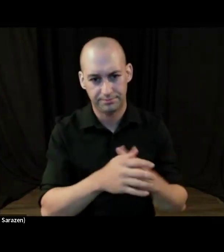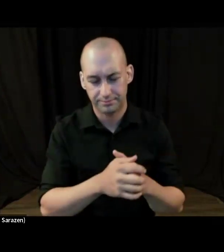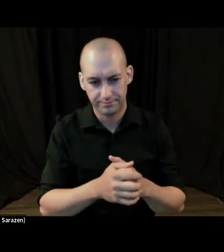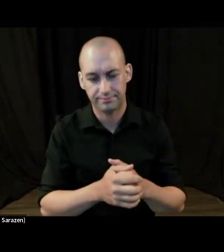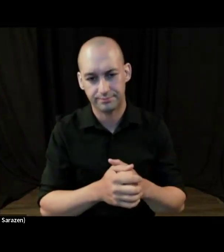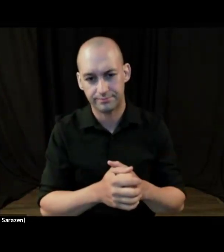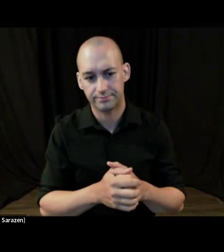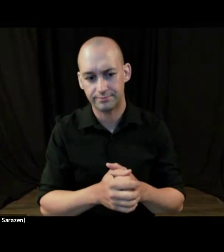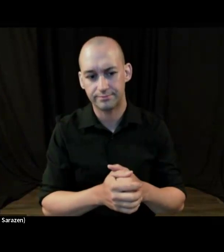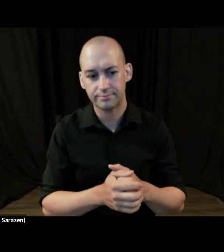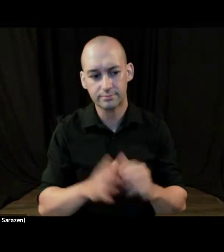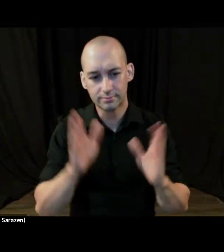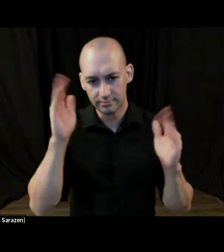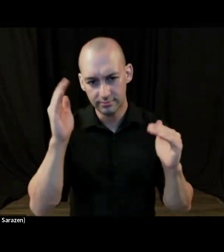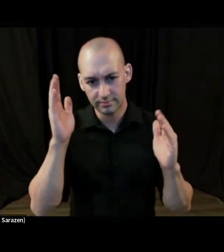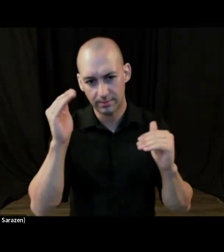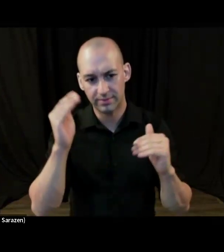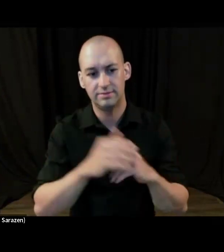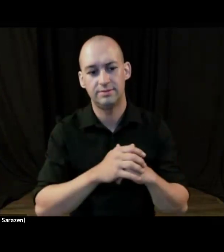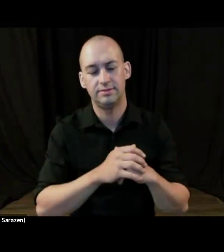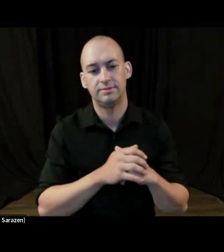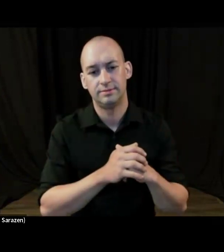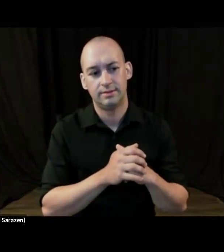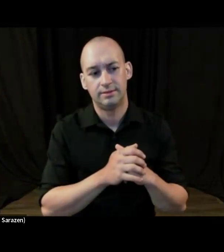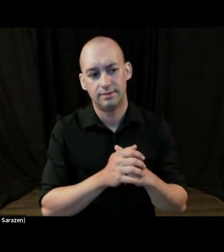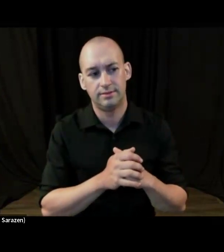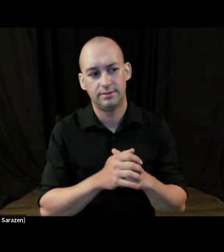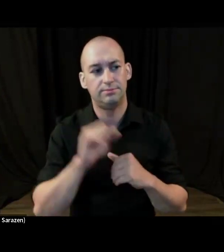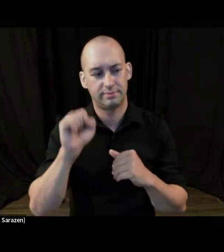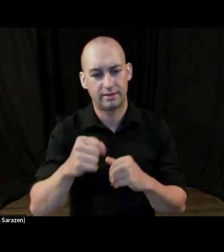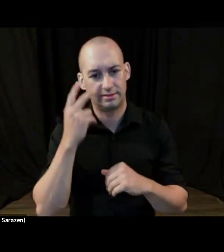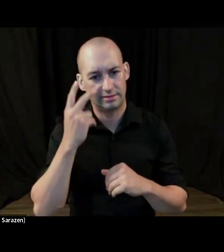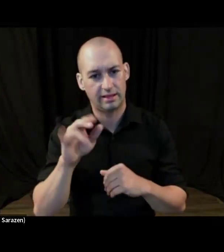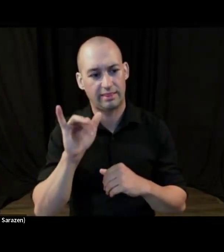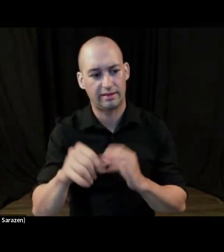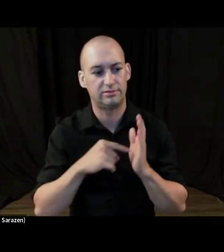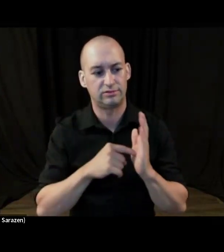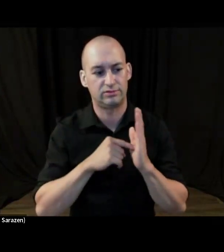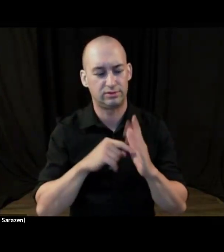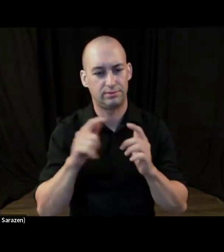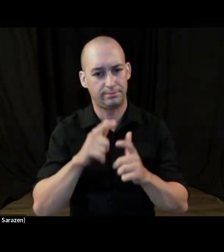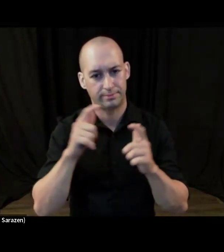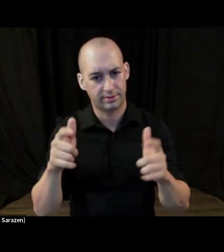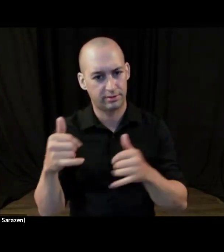grants that are anticipated. So you can see that demonstrates these are large grants.